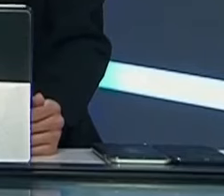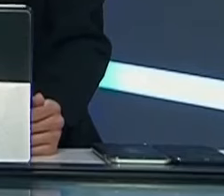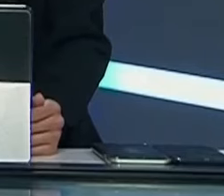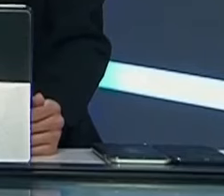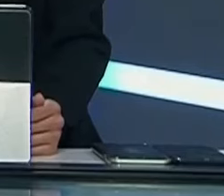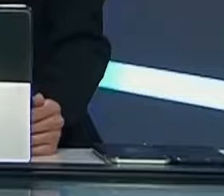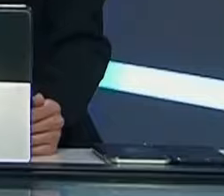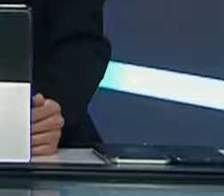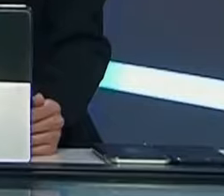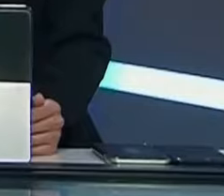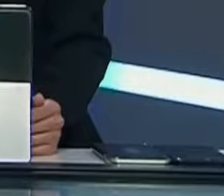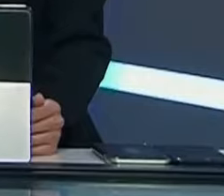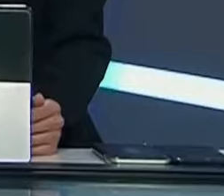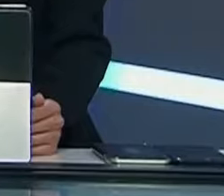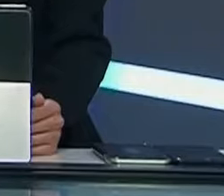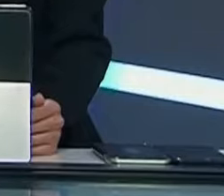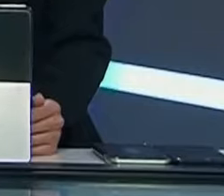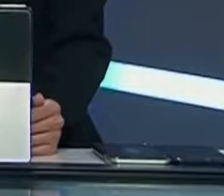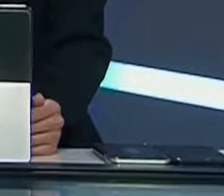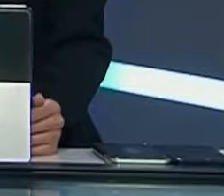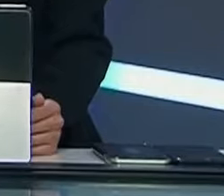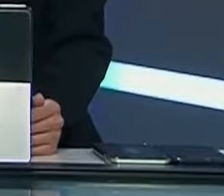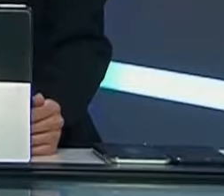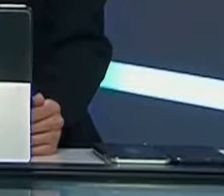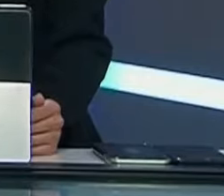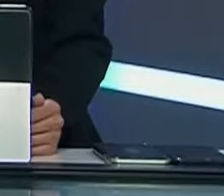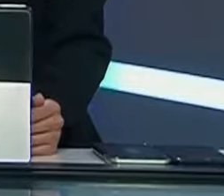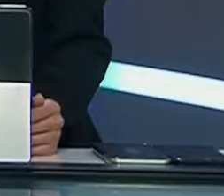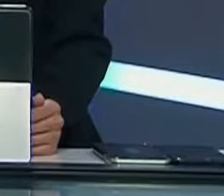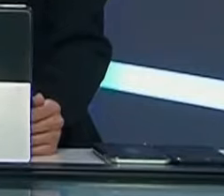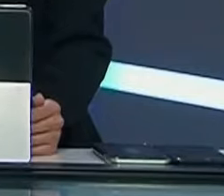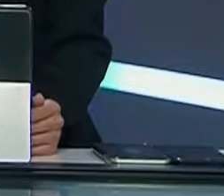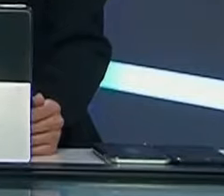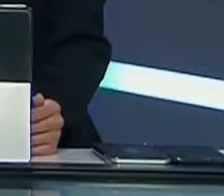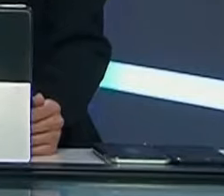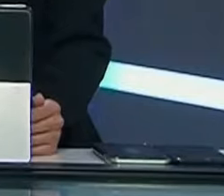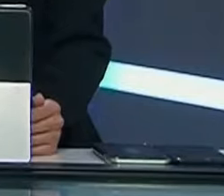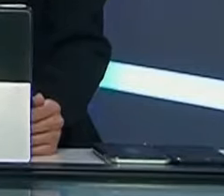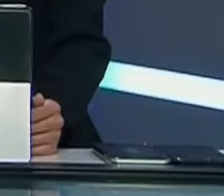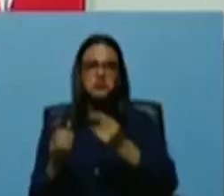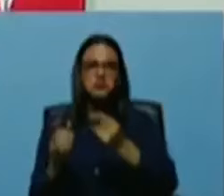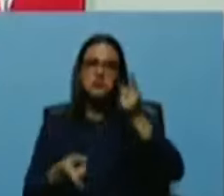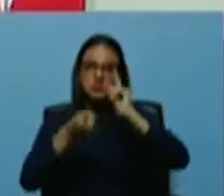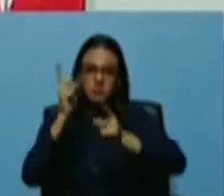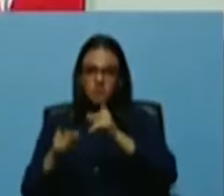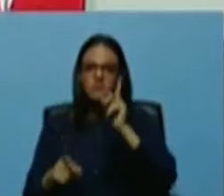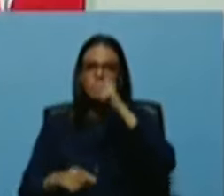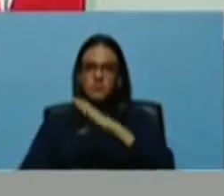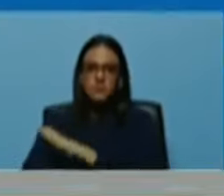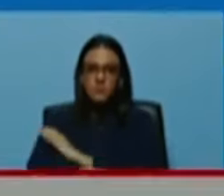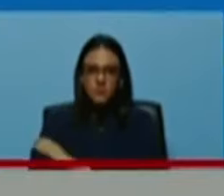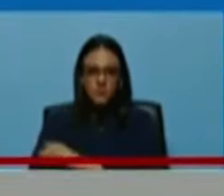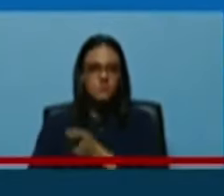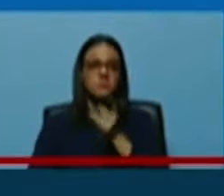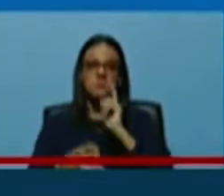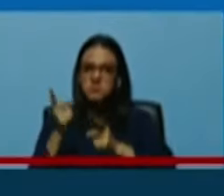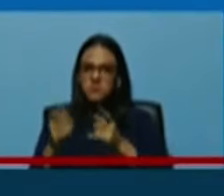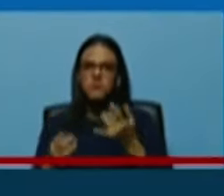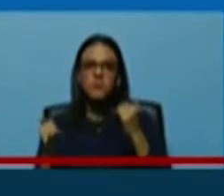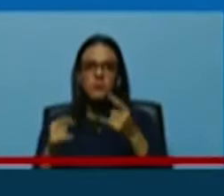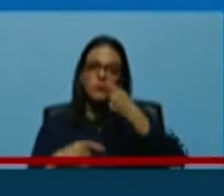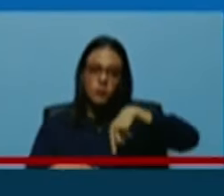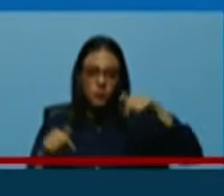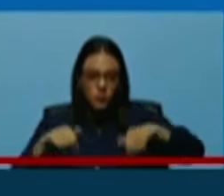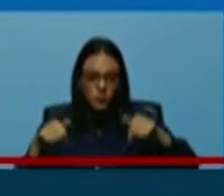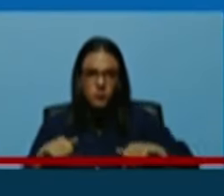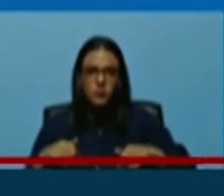warned about a powerful outbreak of fascism not only in Latin America but also in Europe and the U.S. Partners,